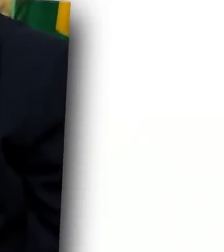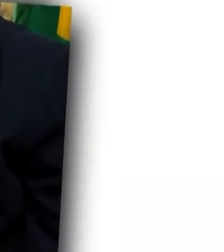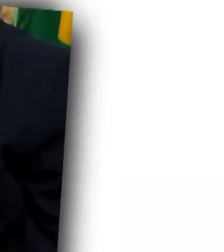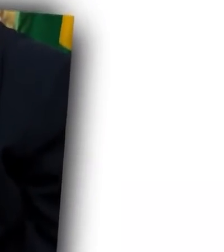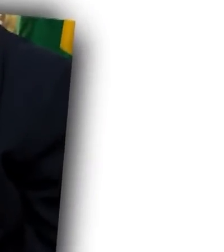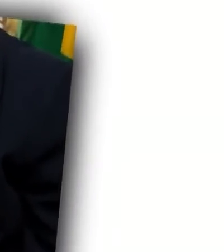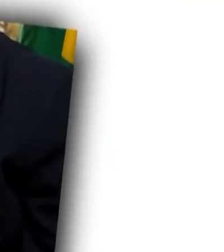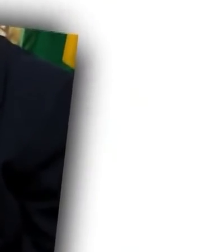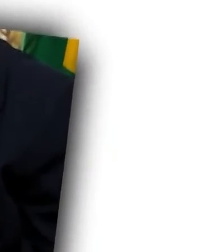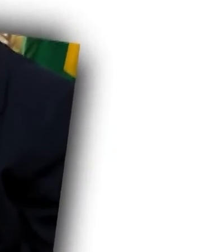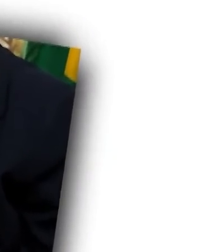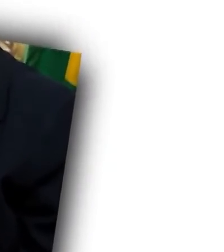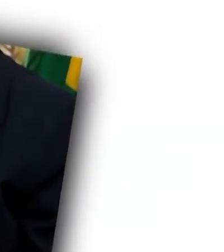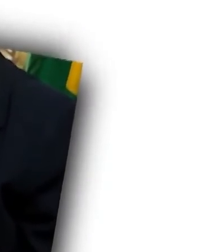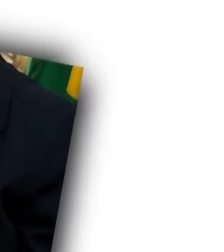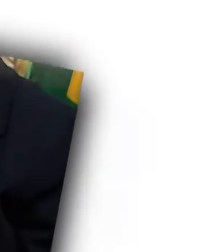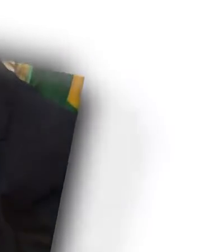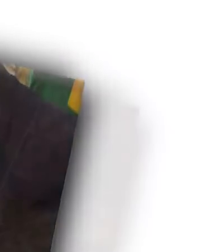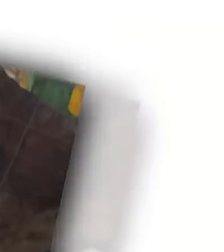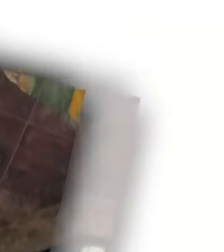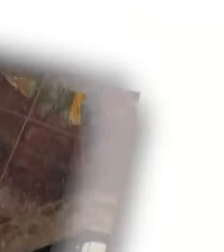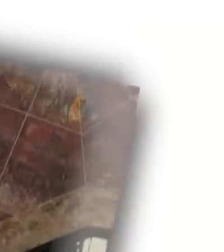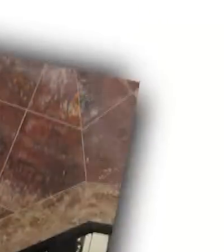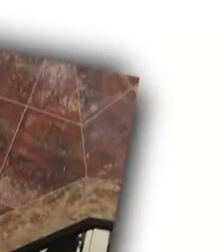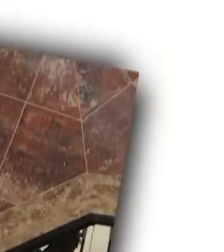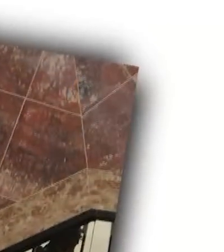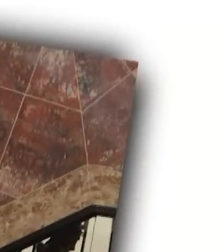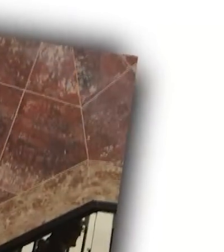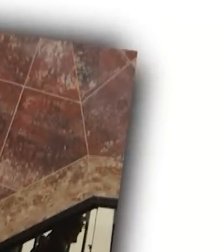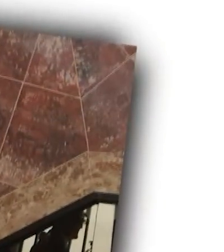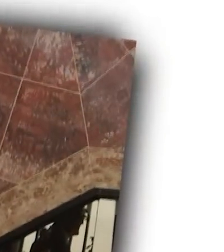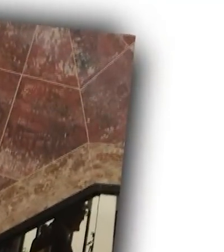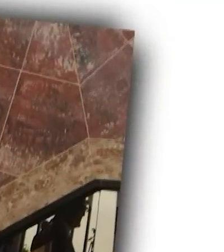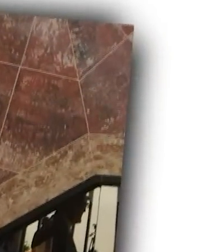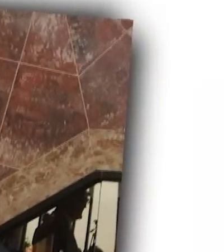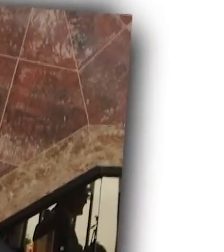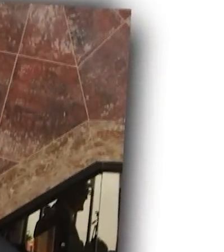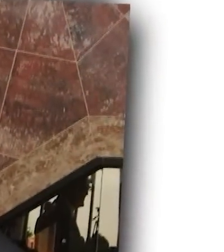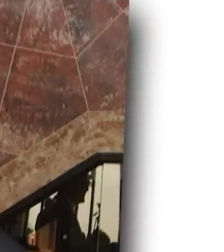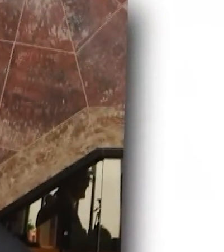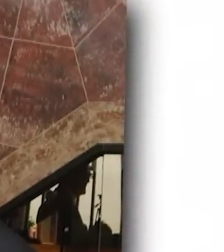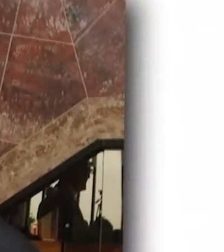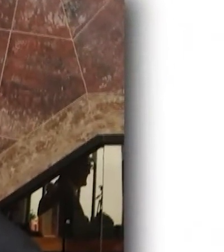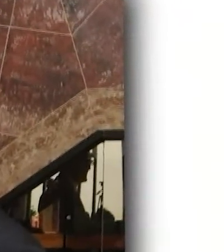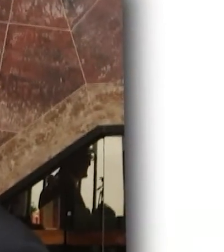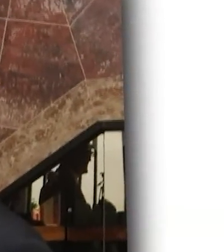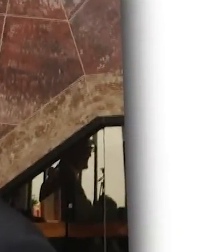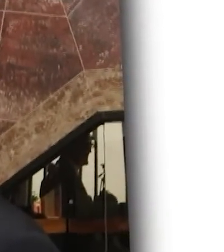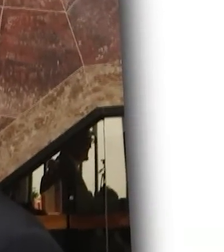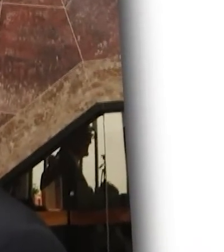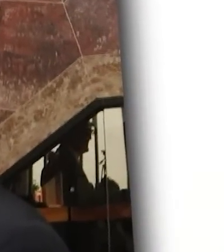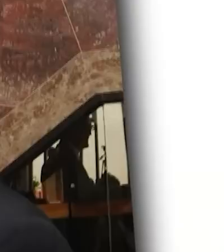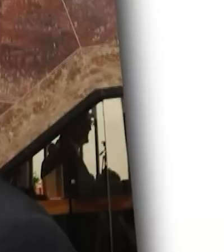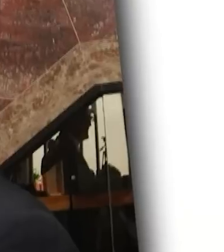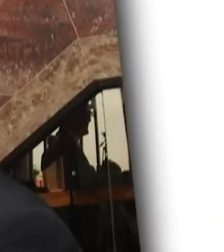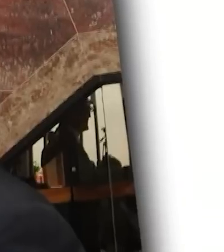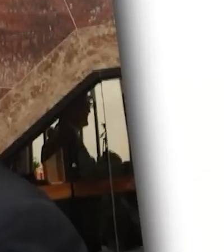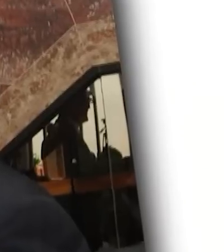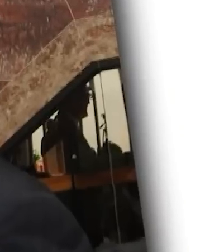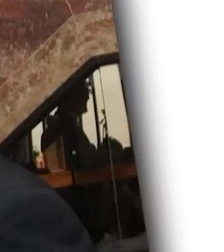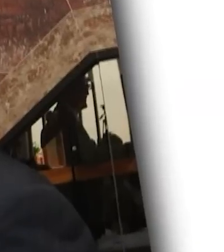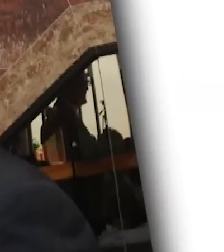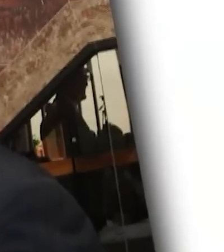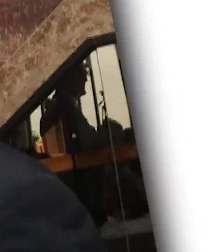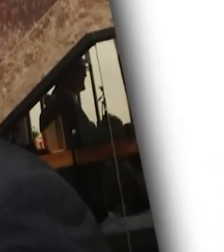US $670,000 grant from the Inter-American Development Bank to commence the preparatory work required for